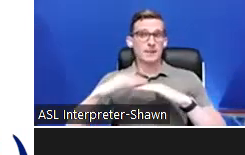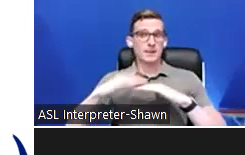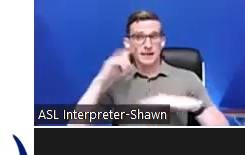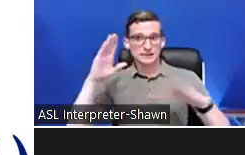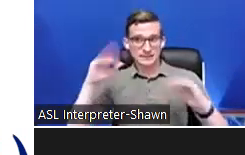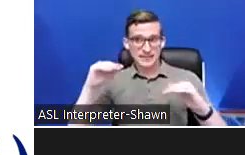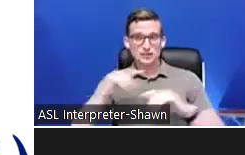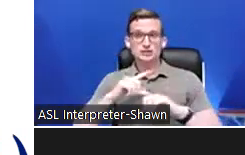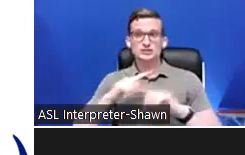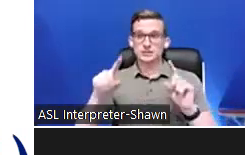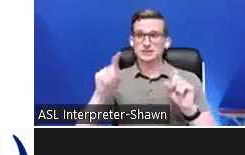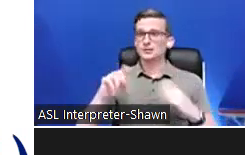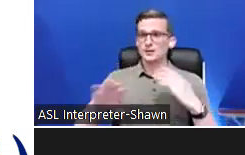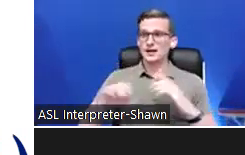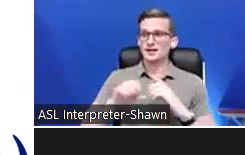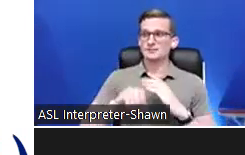something else that's needed.